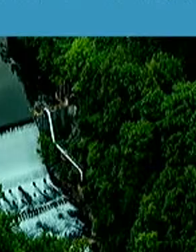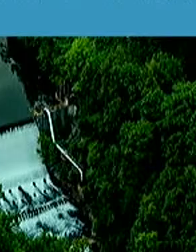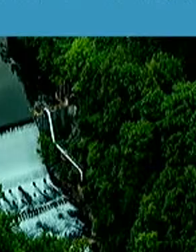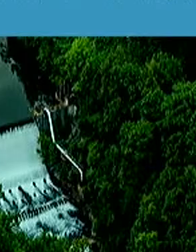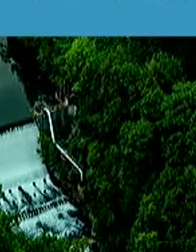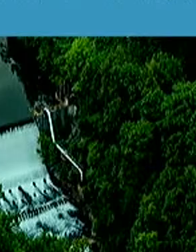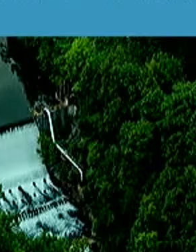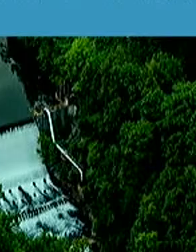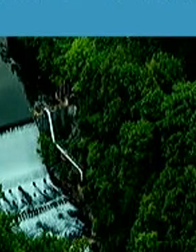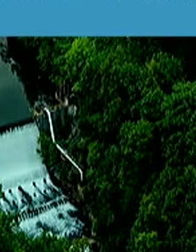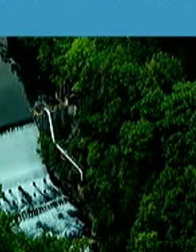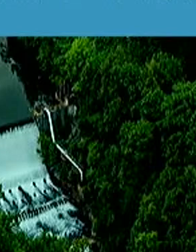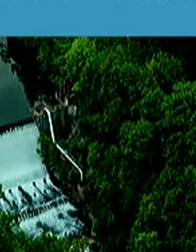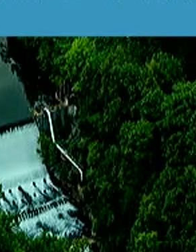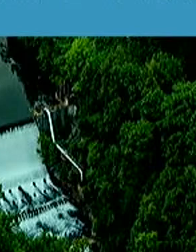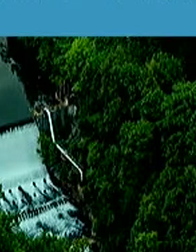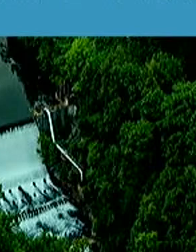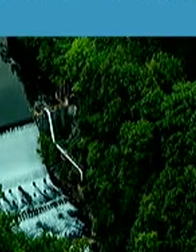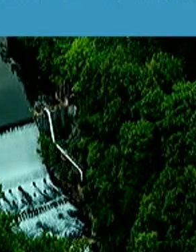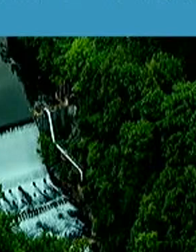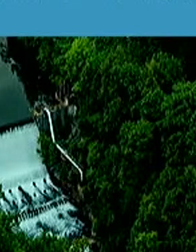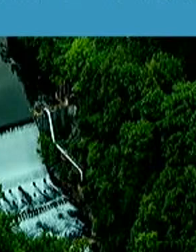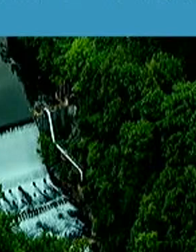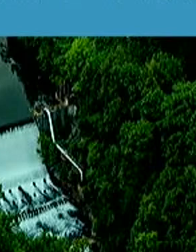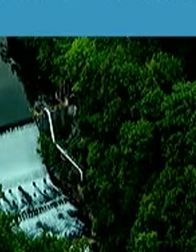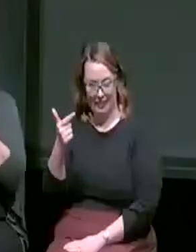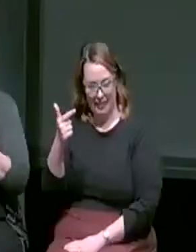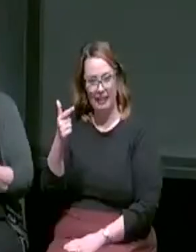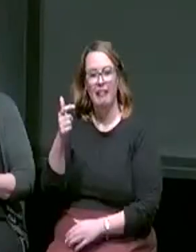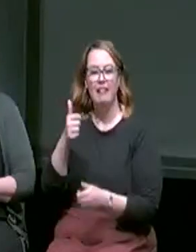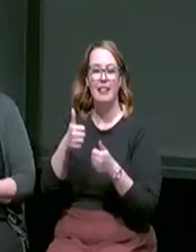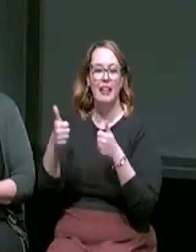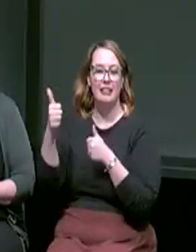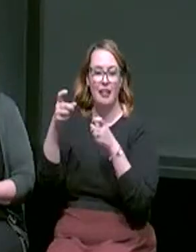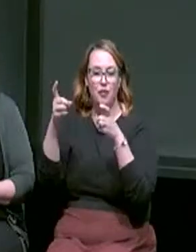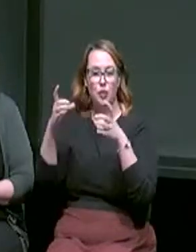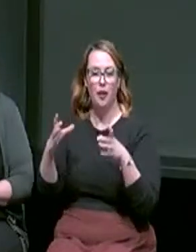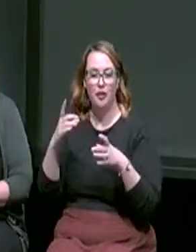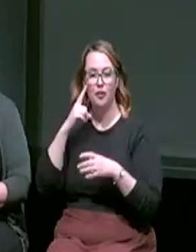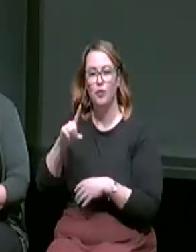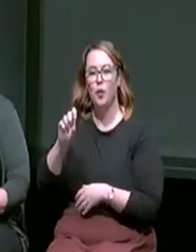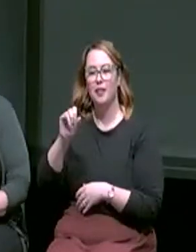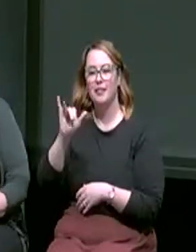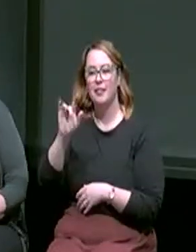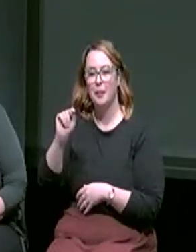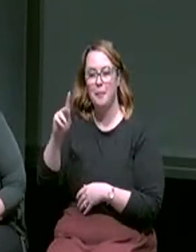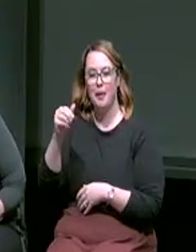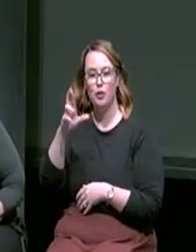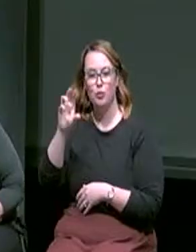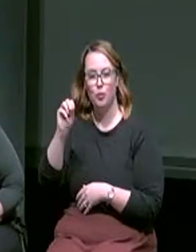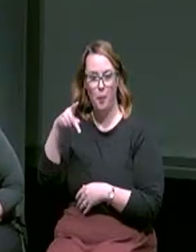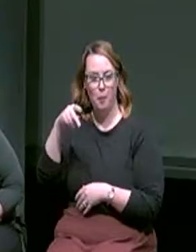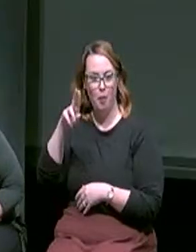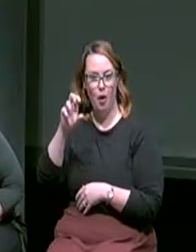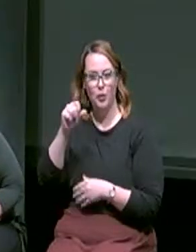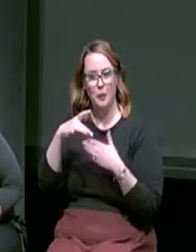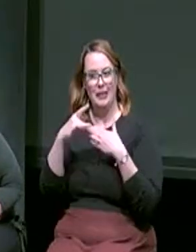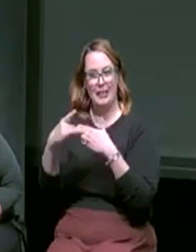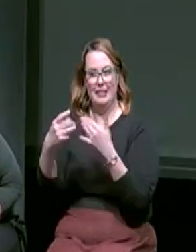Good evening. I'm Lisa King. I'm the Executive Director at Summit Metro Parks, and I'm going to lead you through our program tonight.